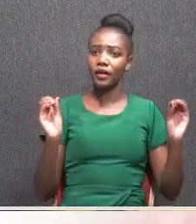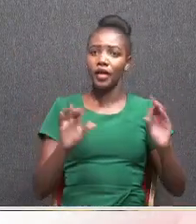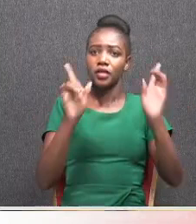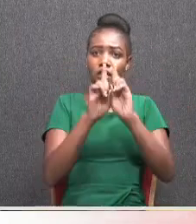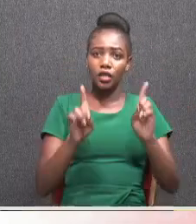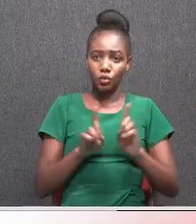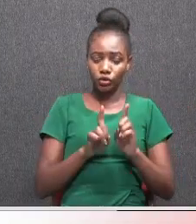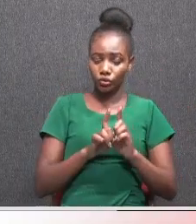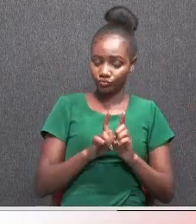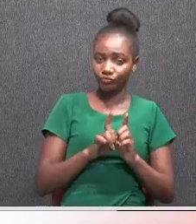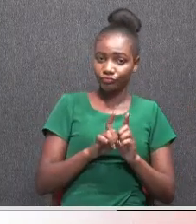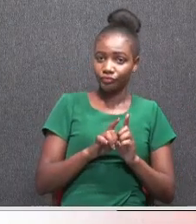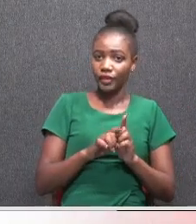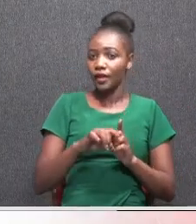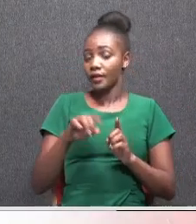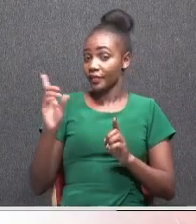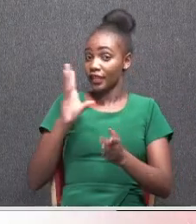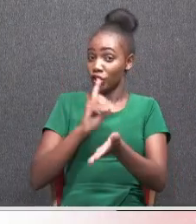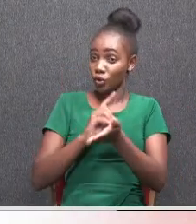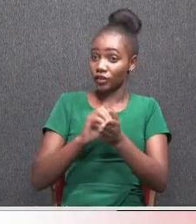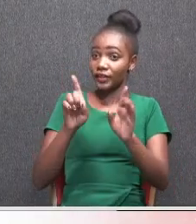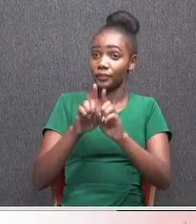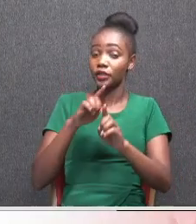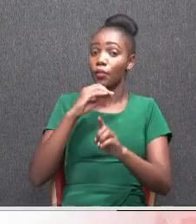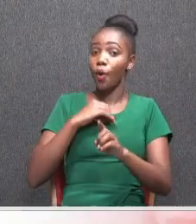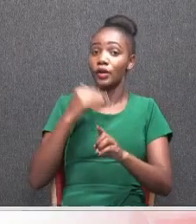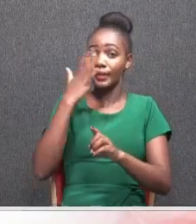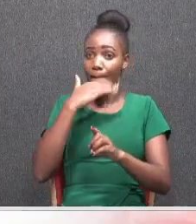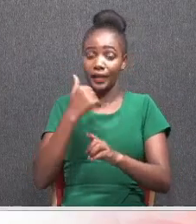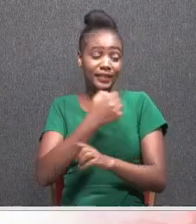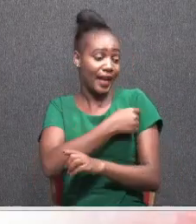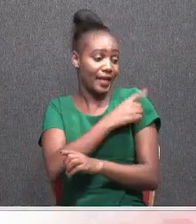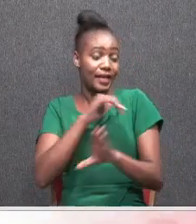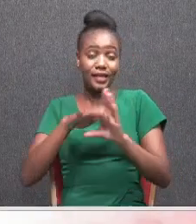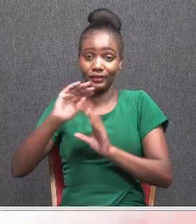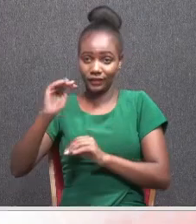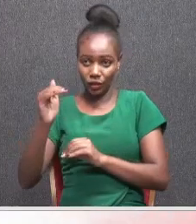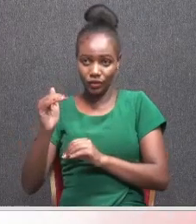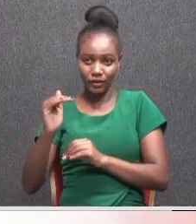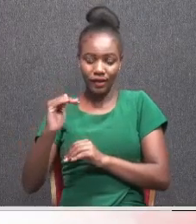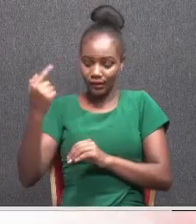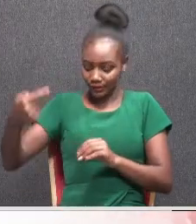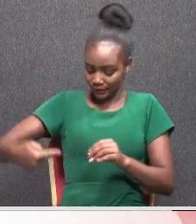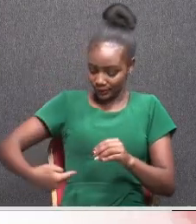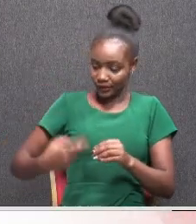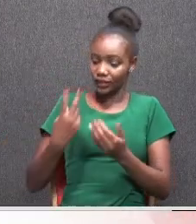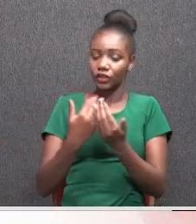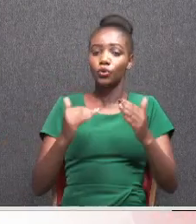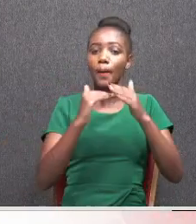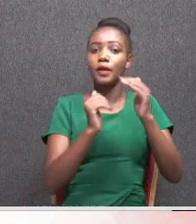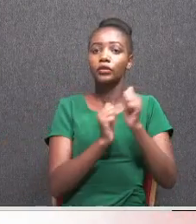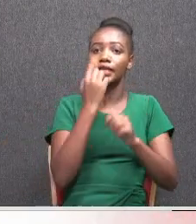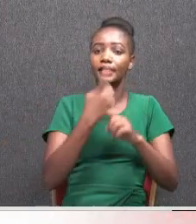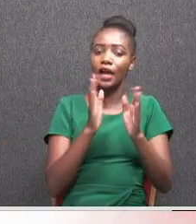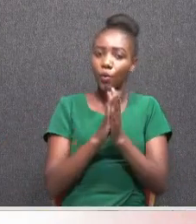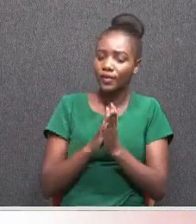that James Gakuru, a well-known doctor who also owns one of the best clinics in town, injected the two children aged below 10 years